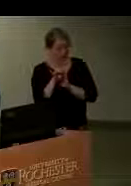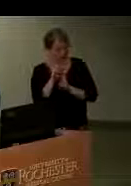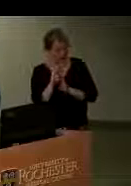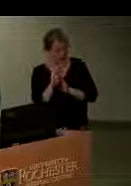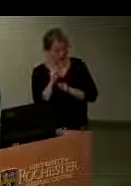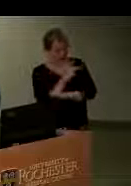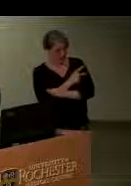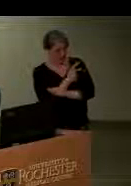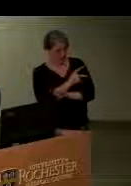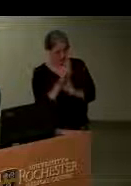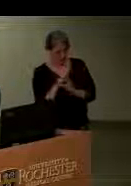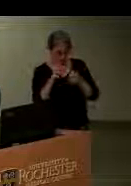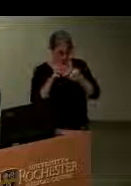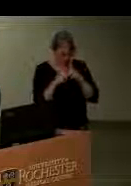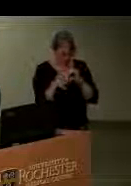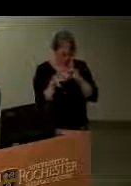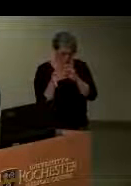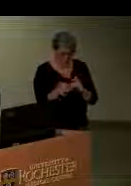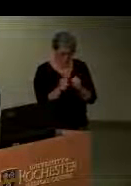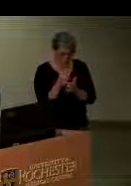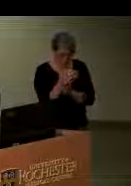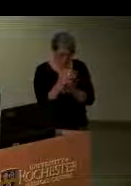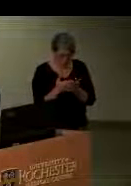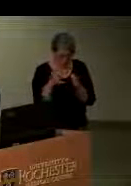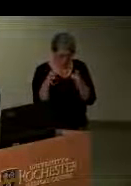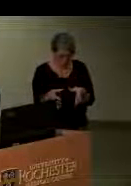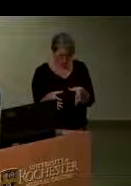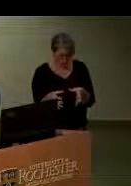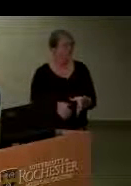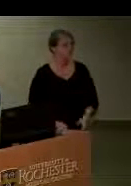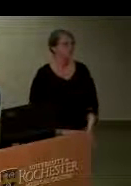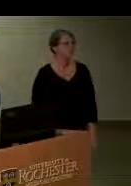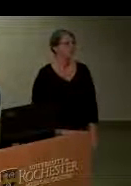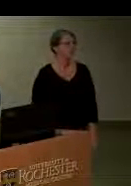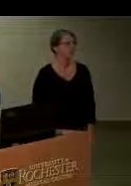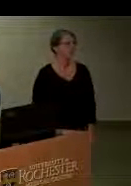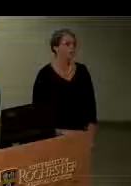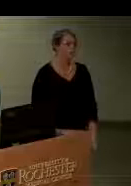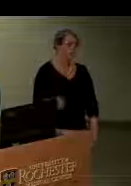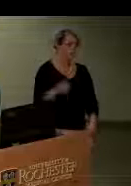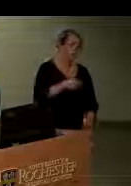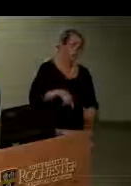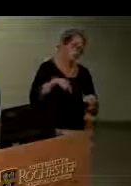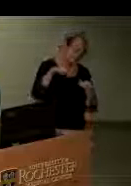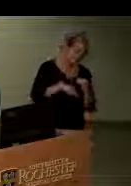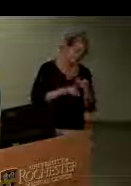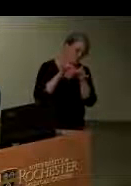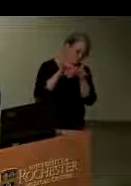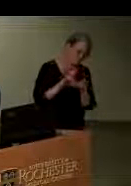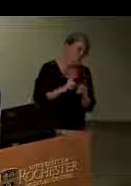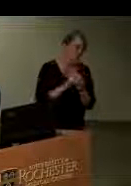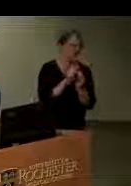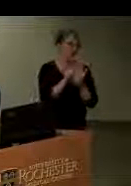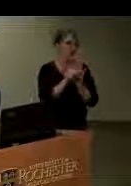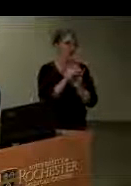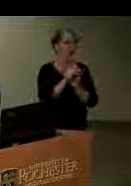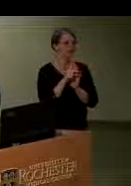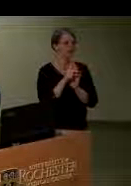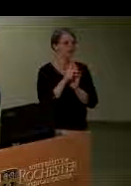with problems related to that course. And those are intimately part of their grade.